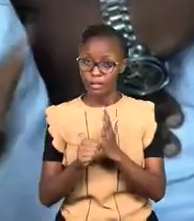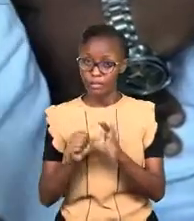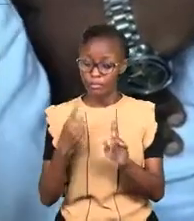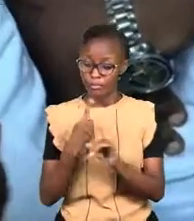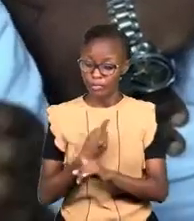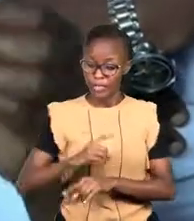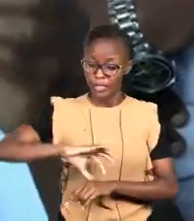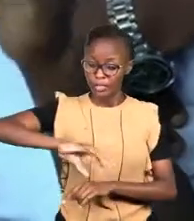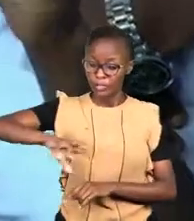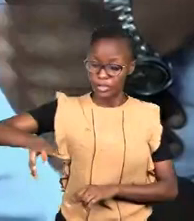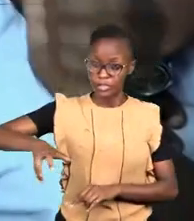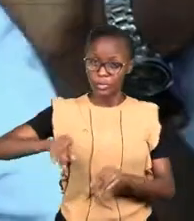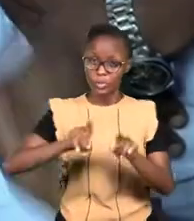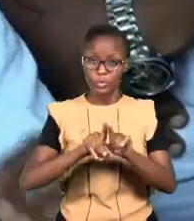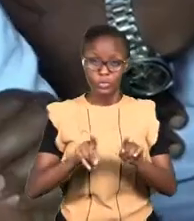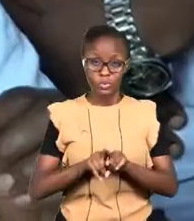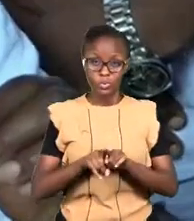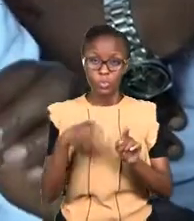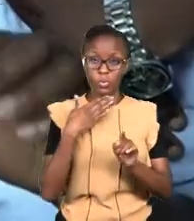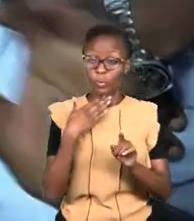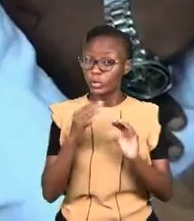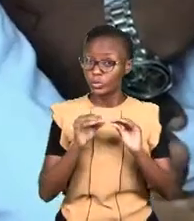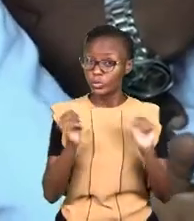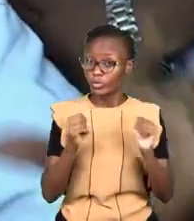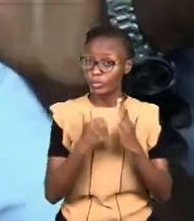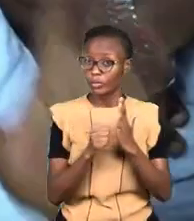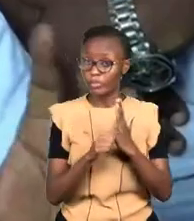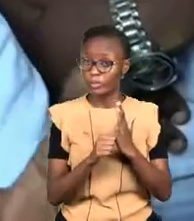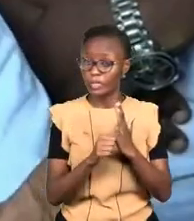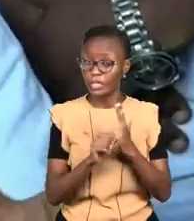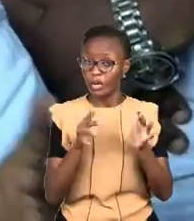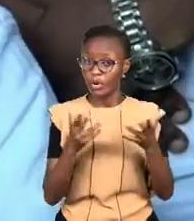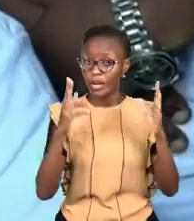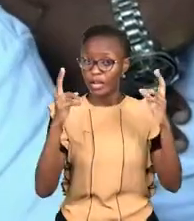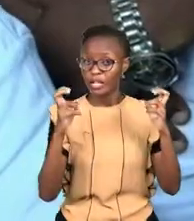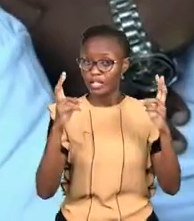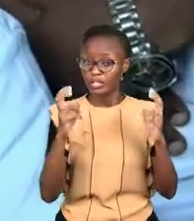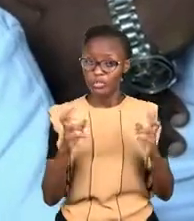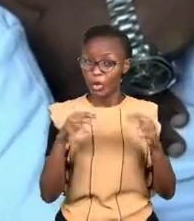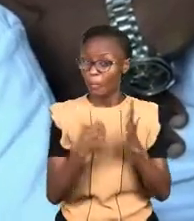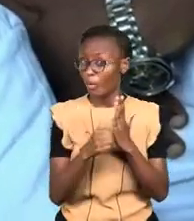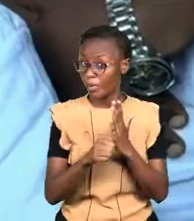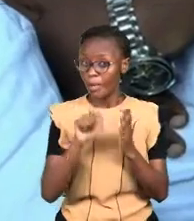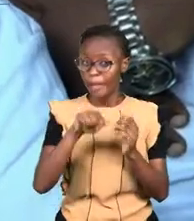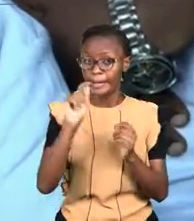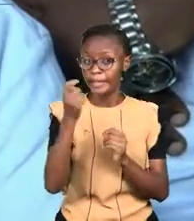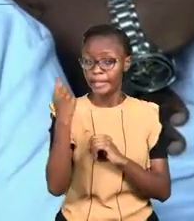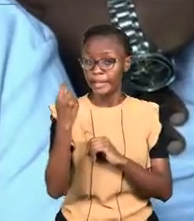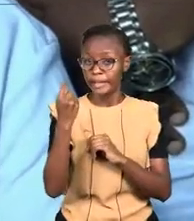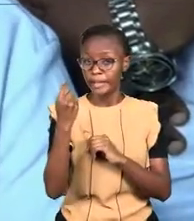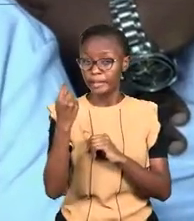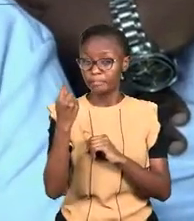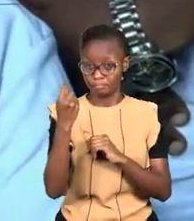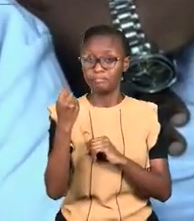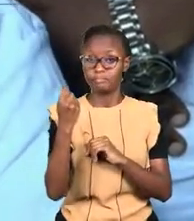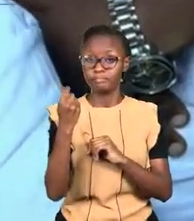And collectively, we have also tried to address issues that affect us as Kenyans. So we